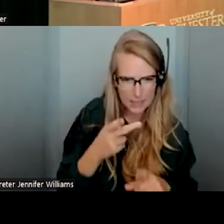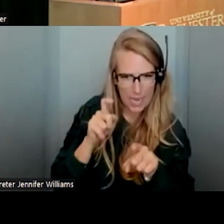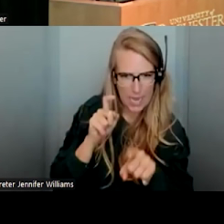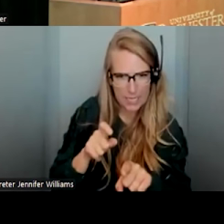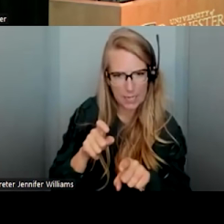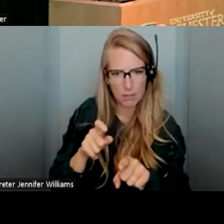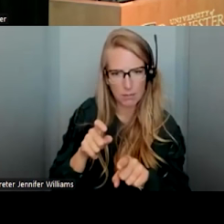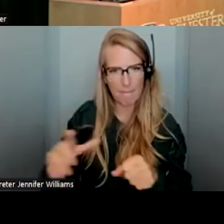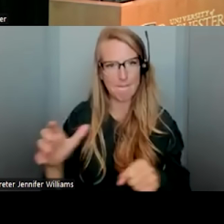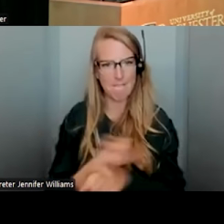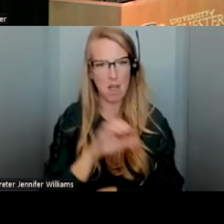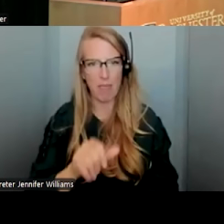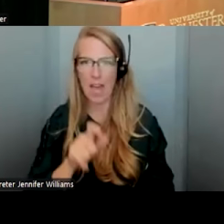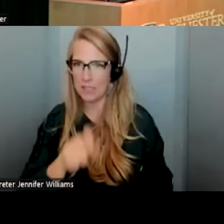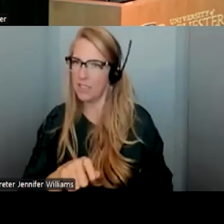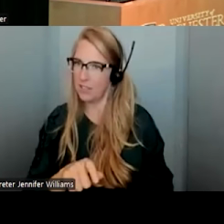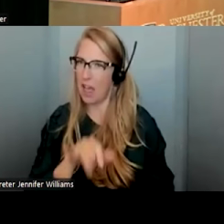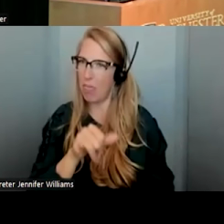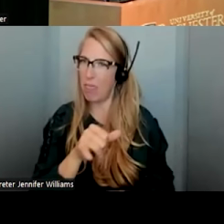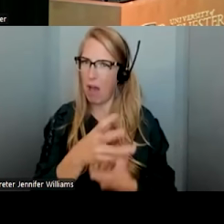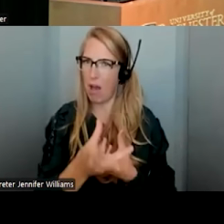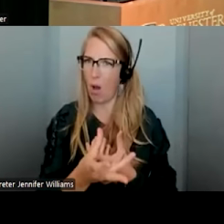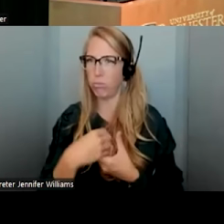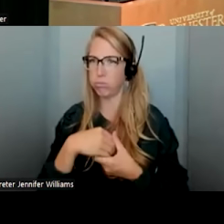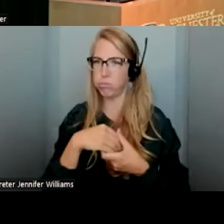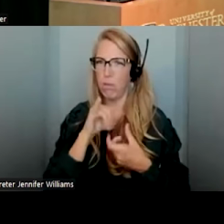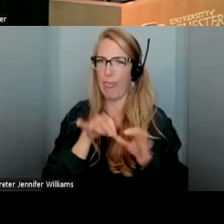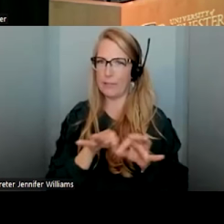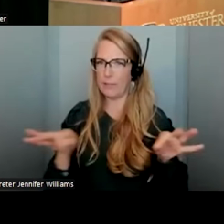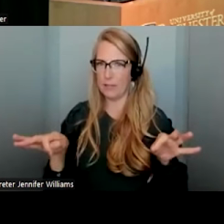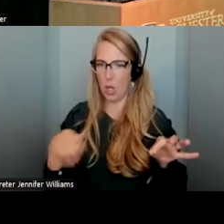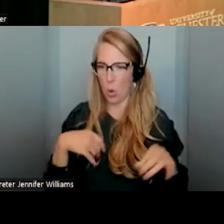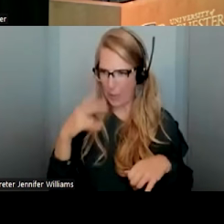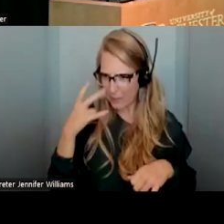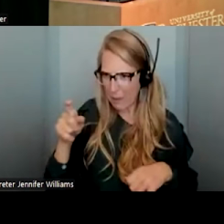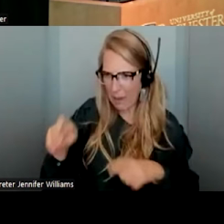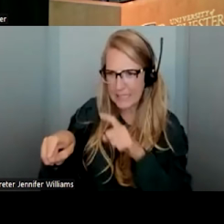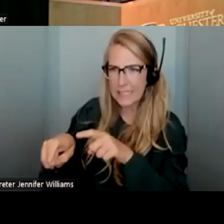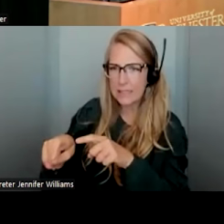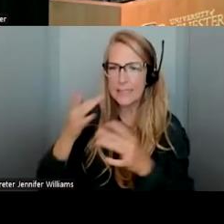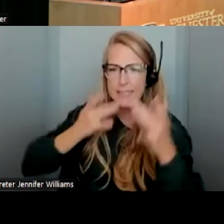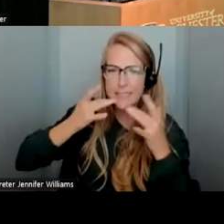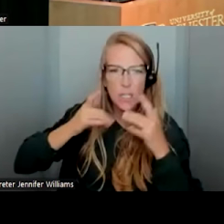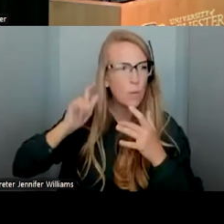And that sort of became our department's motto. When we saw a need, we did our best to fill